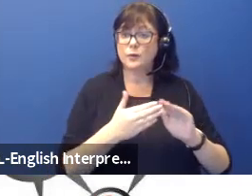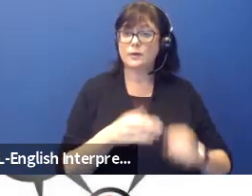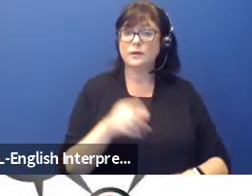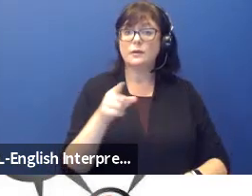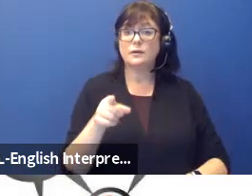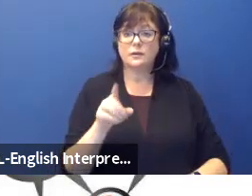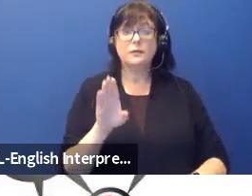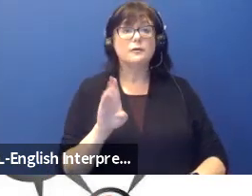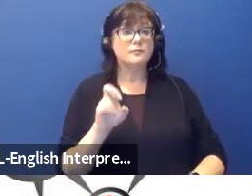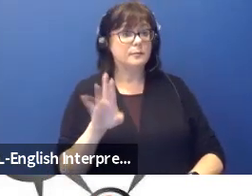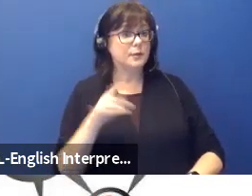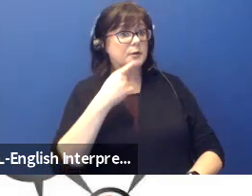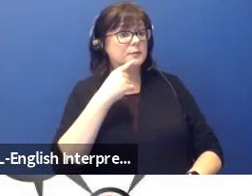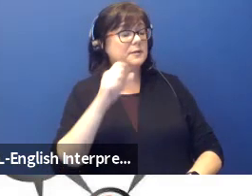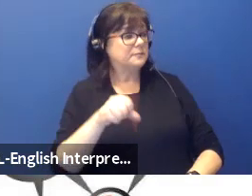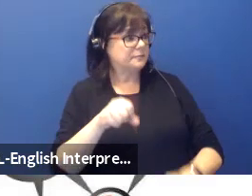around referrals,